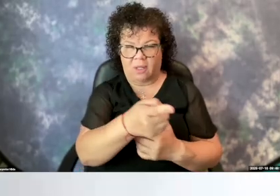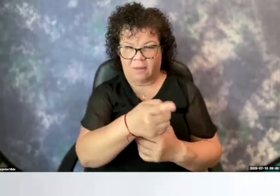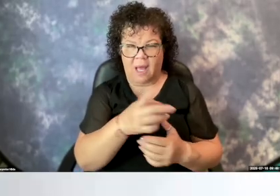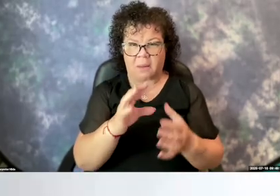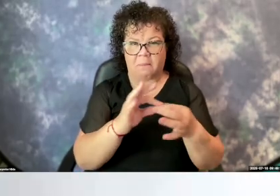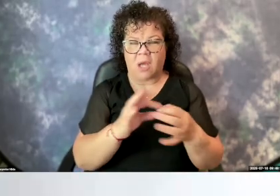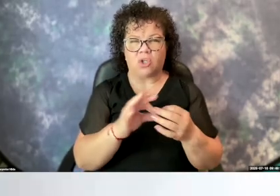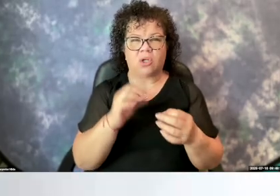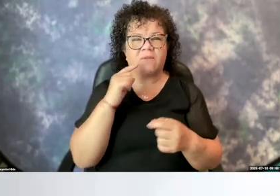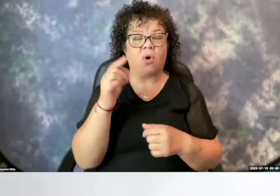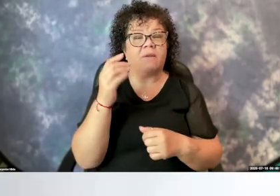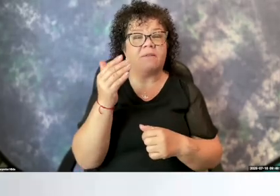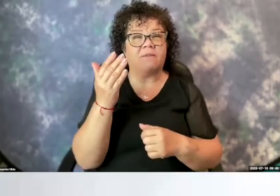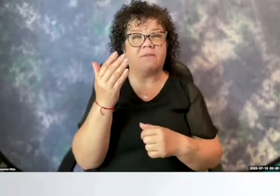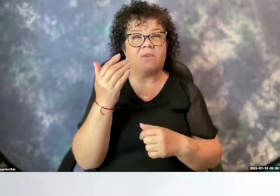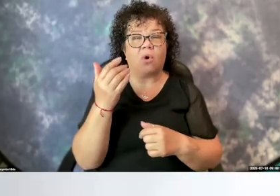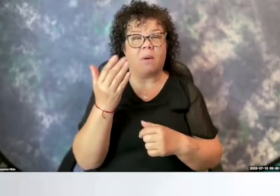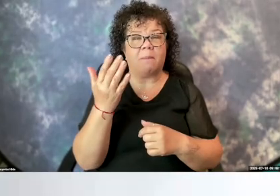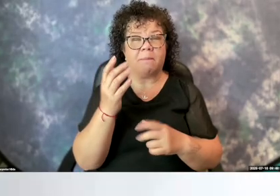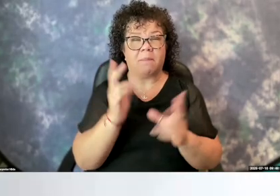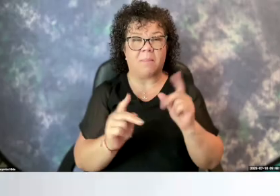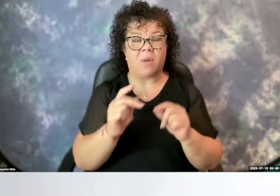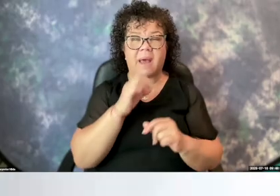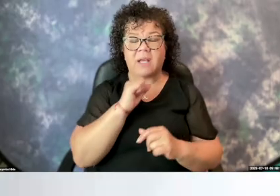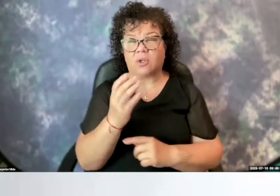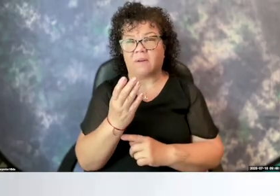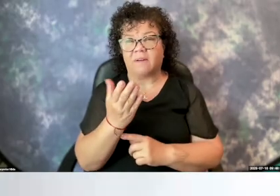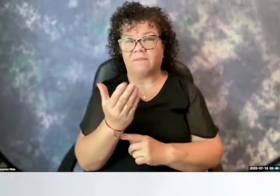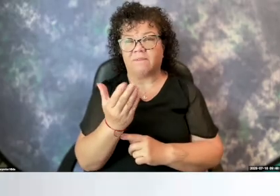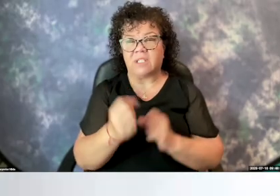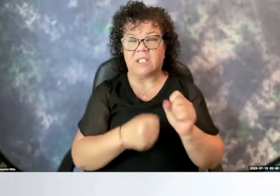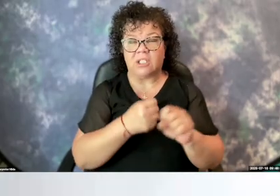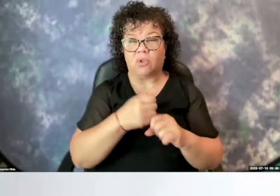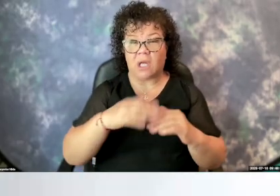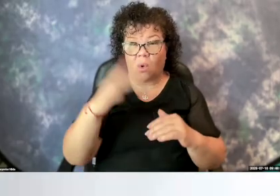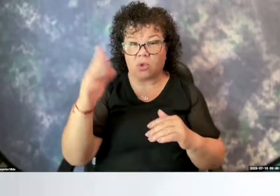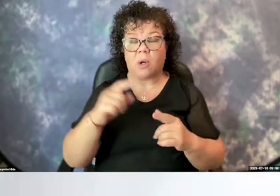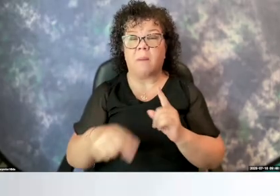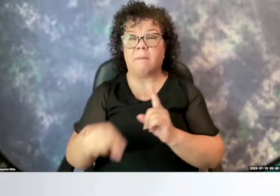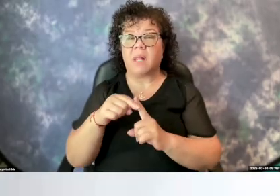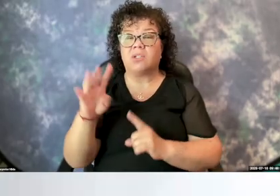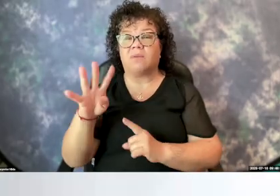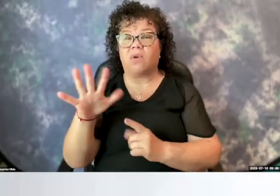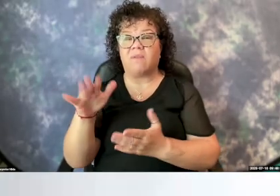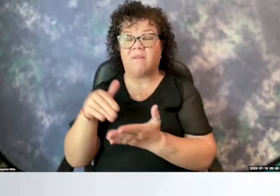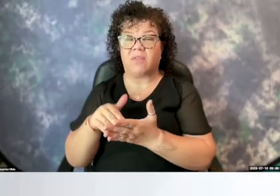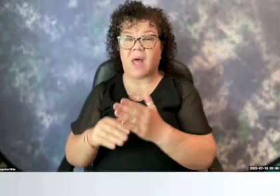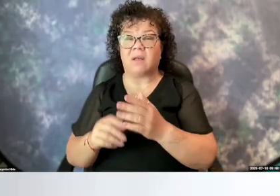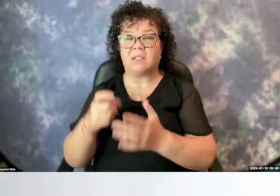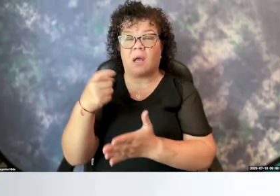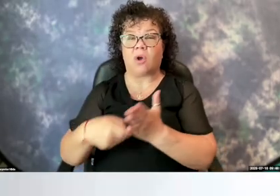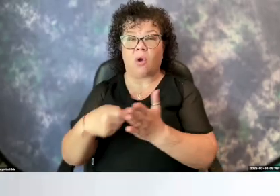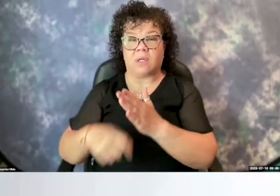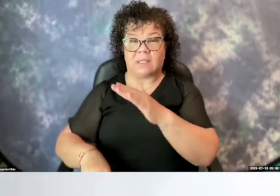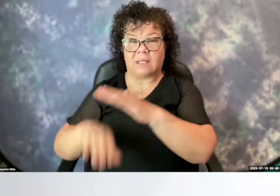year that was mentioned for 15 years or older, and also the 45,000 price cap. So for